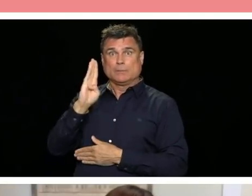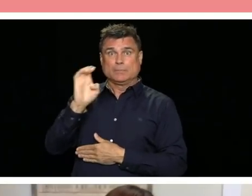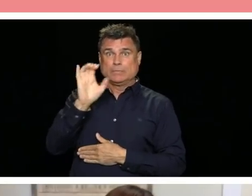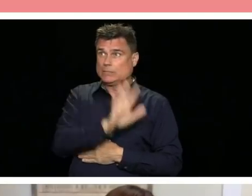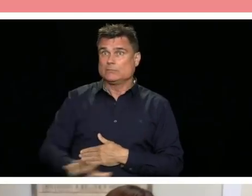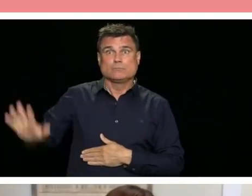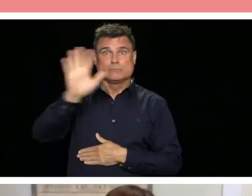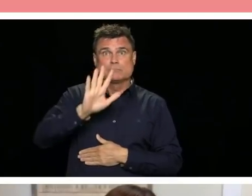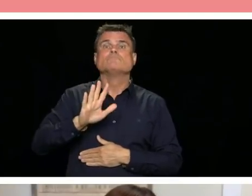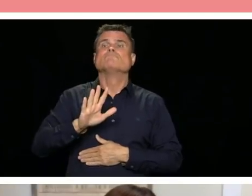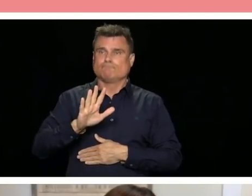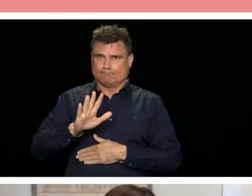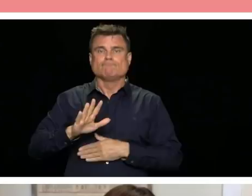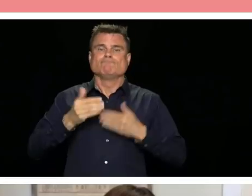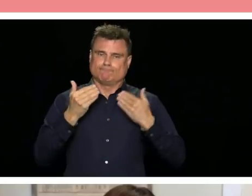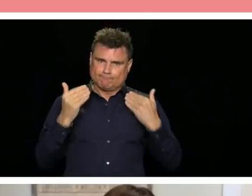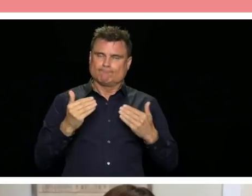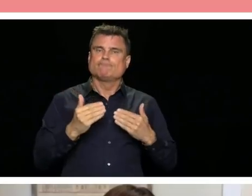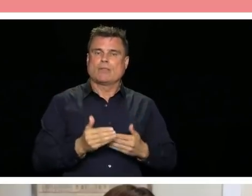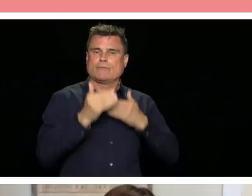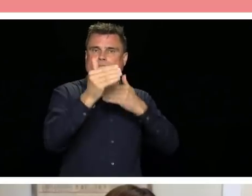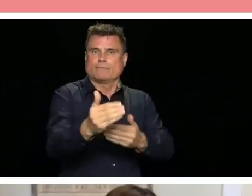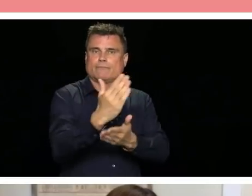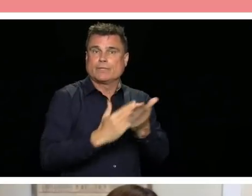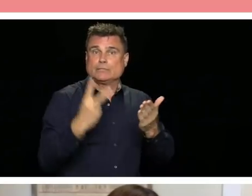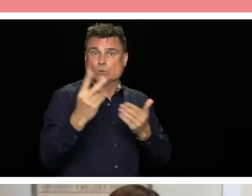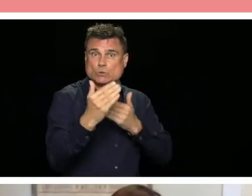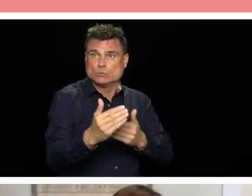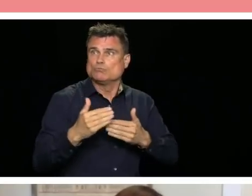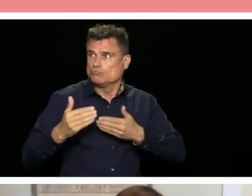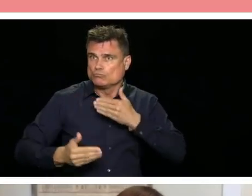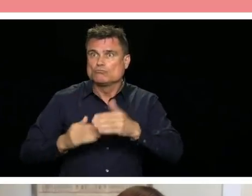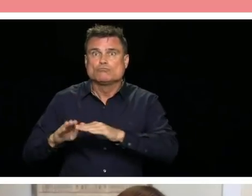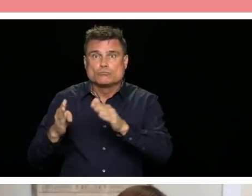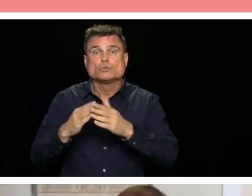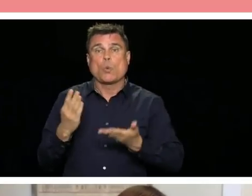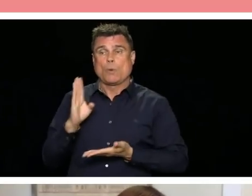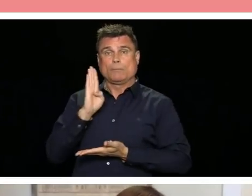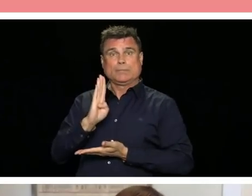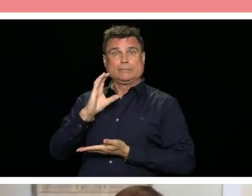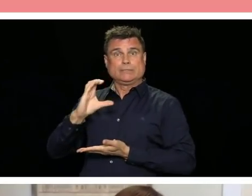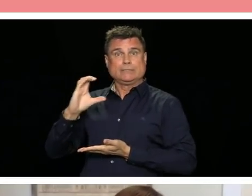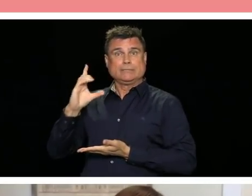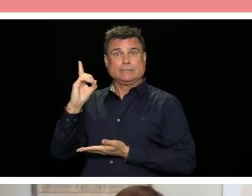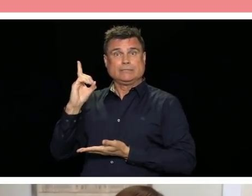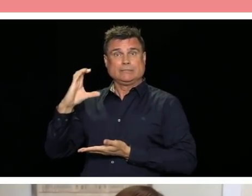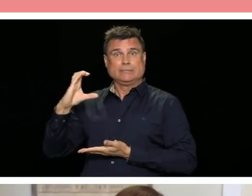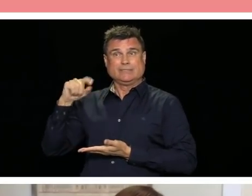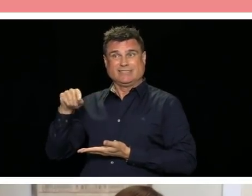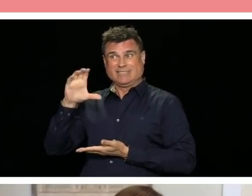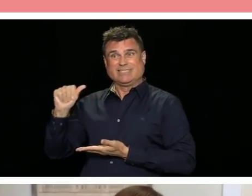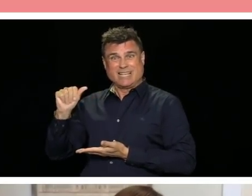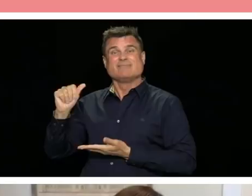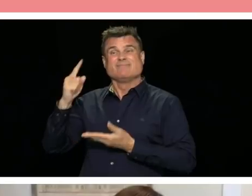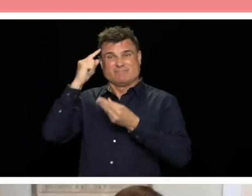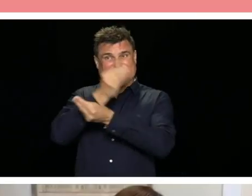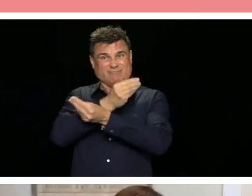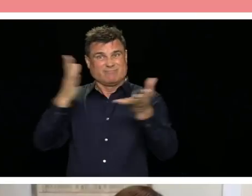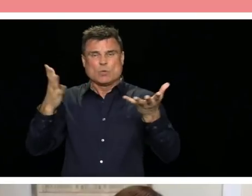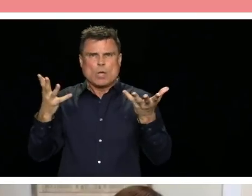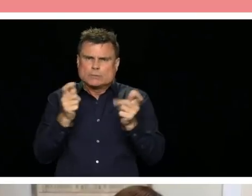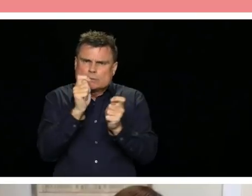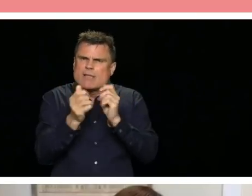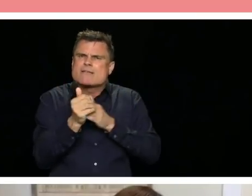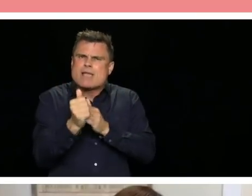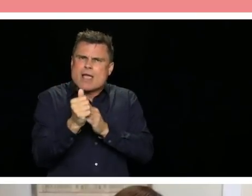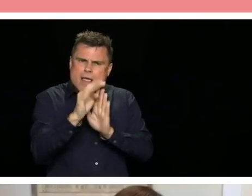the BC Centre of Disease Control released updated health and safety guidelines for childcare settings. These guidelines were developed